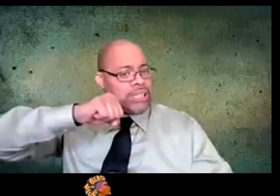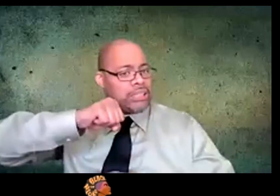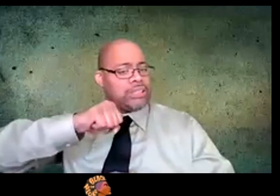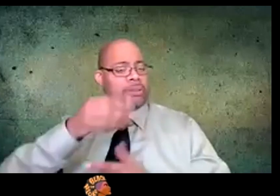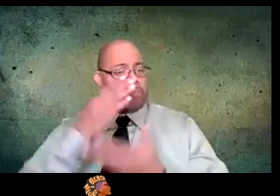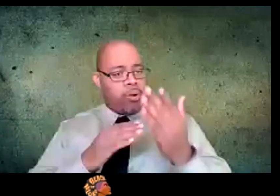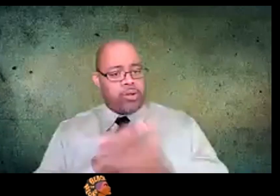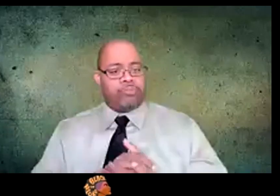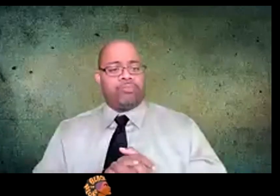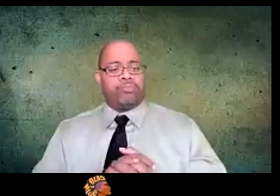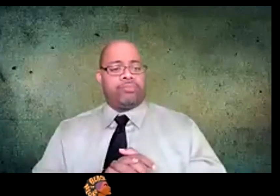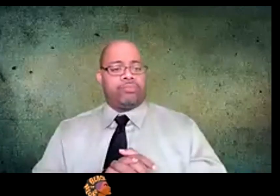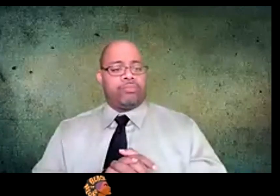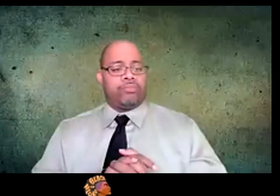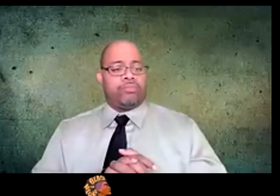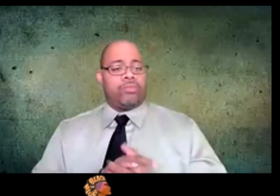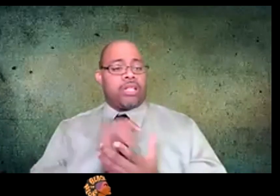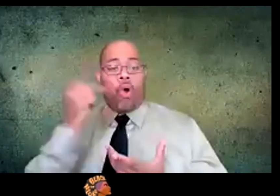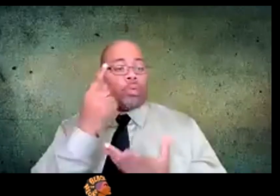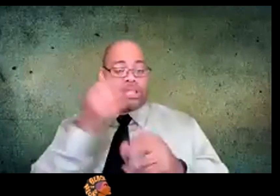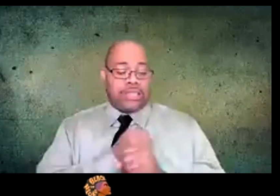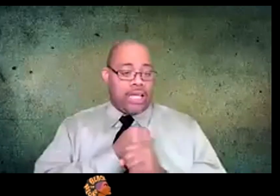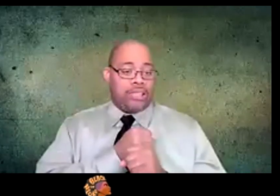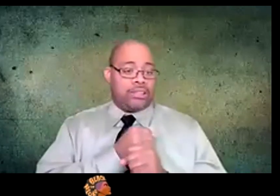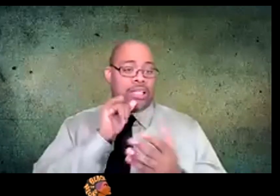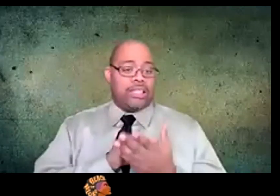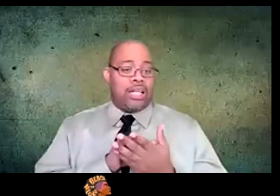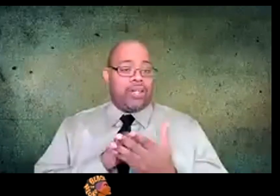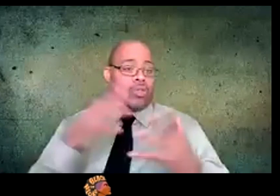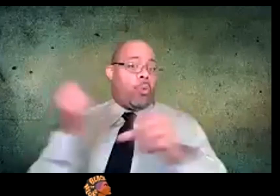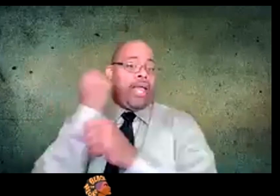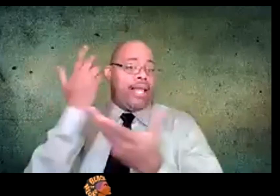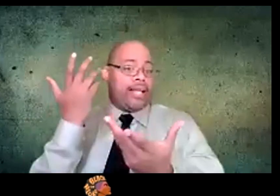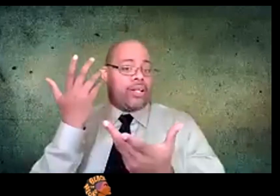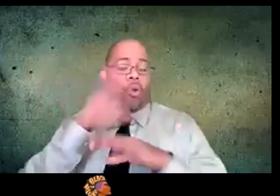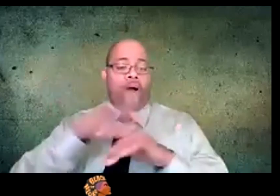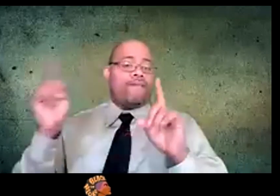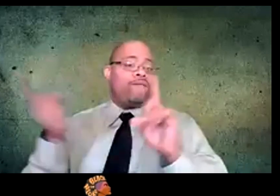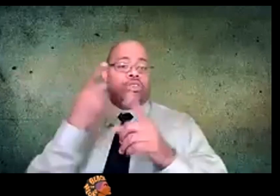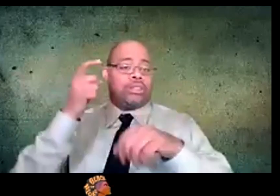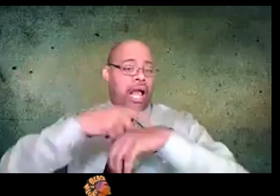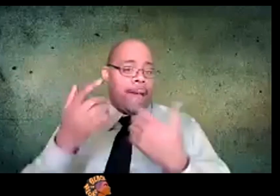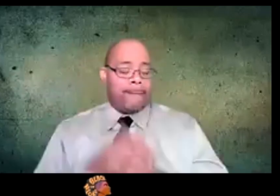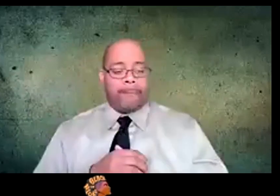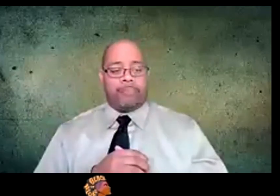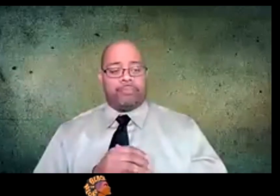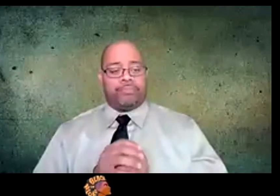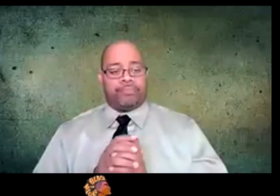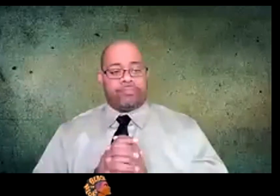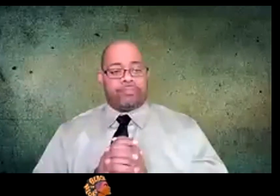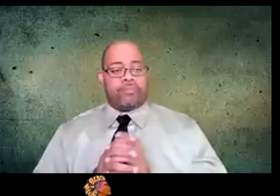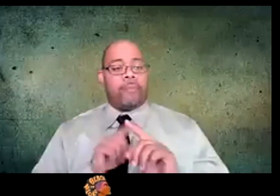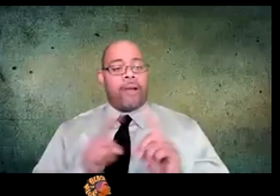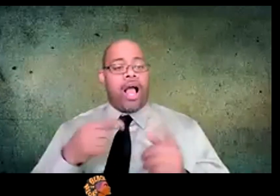component, where you're not always going to get the W on your first go ahead. But